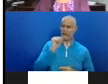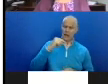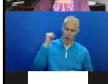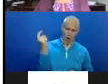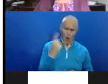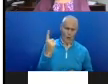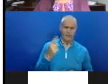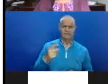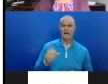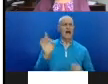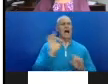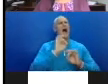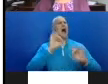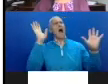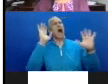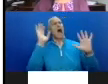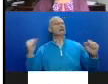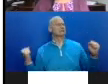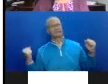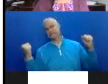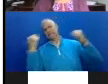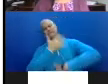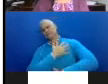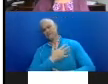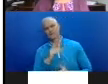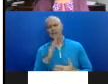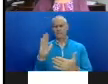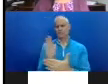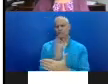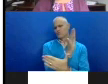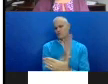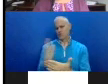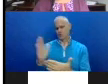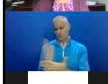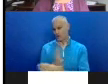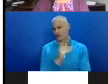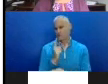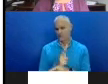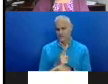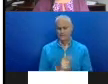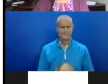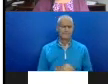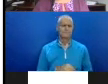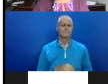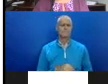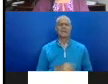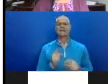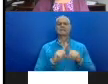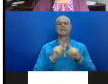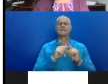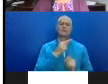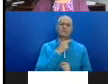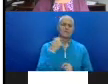high-end terror stuff. There's, as we know, there's a kind of range of abuse and risk factors.